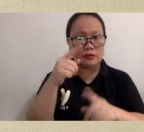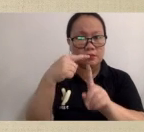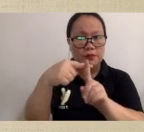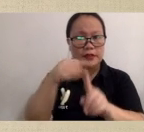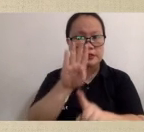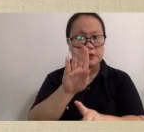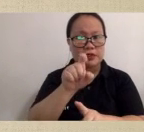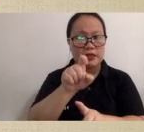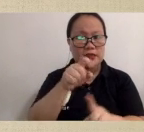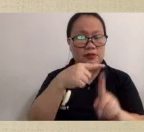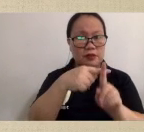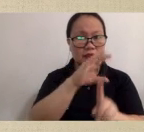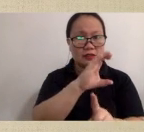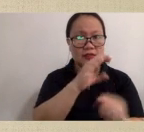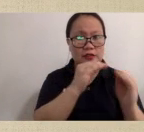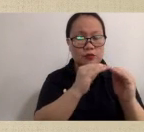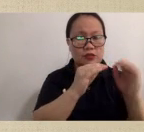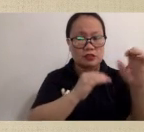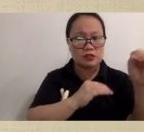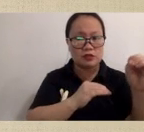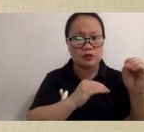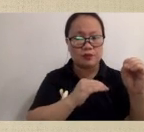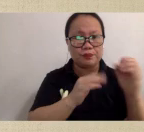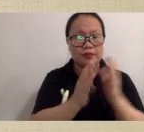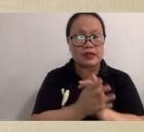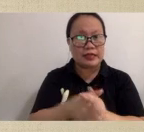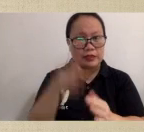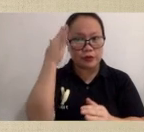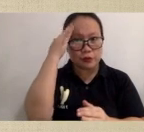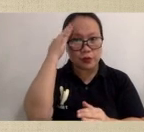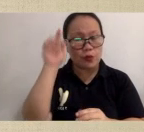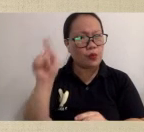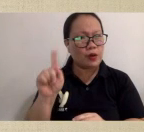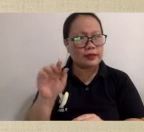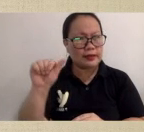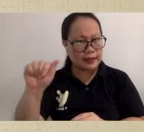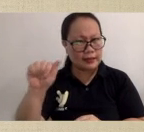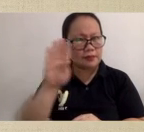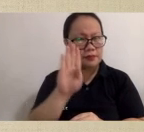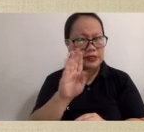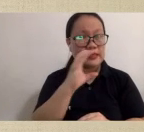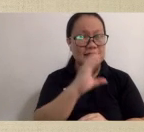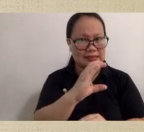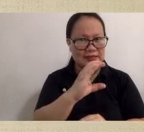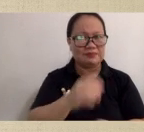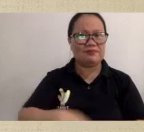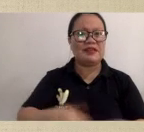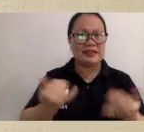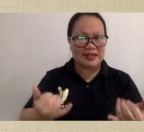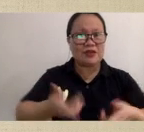value given ang quadratic equation. So, halina't matuto.